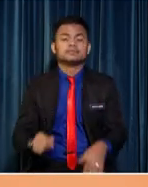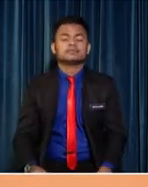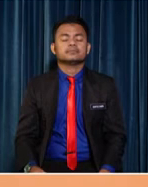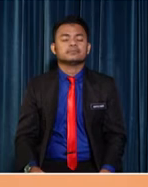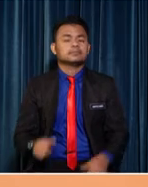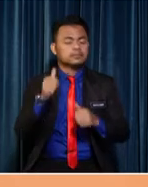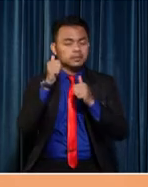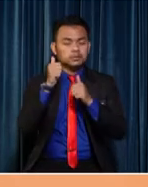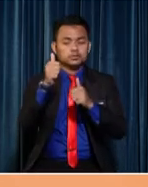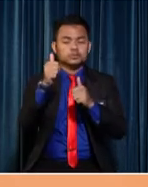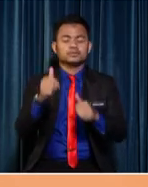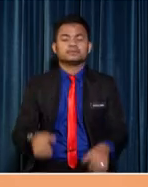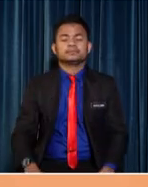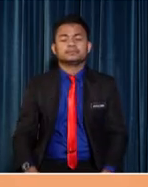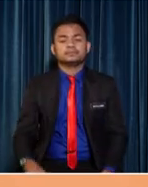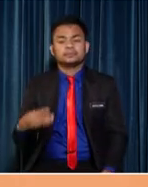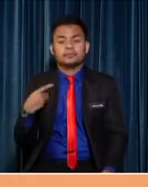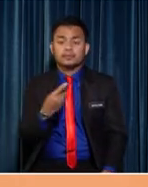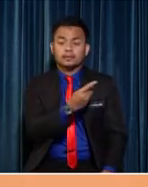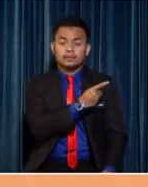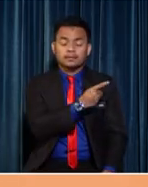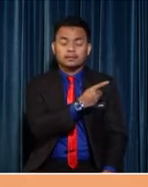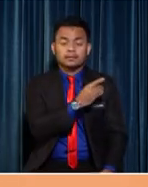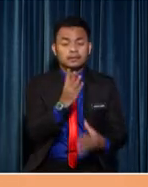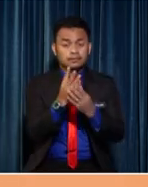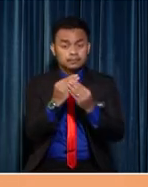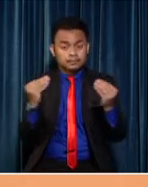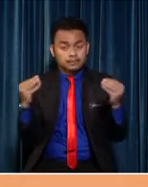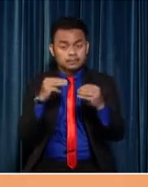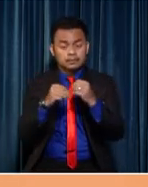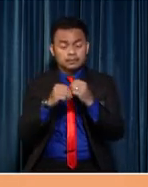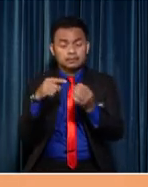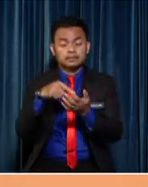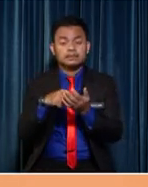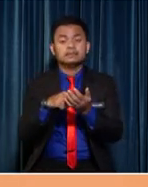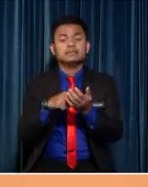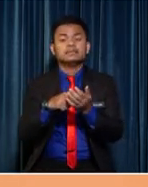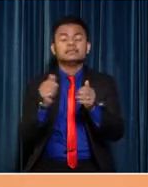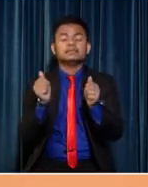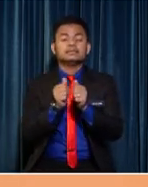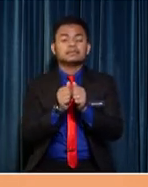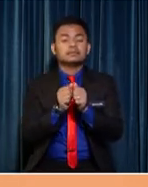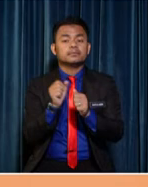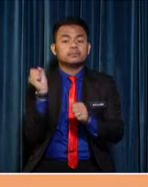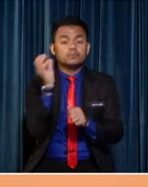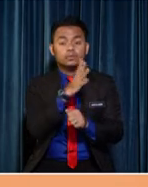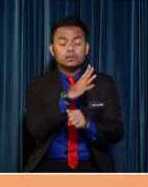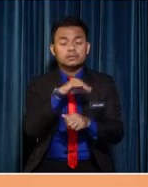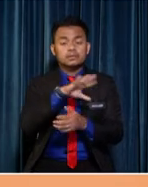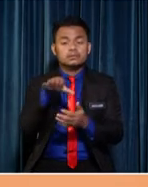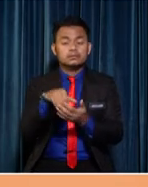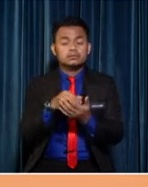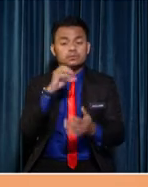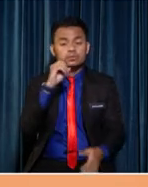Excellent pupils! We have to solve this by cancelling off the zeros